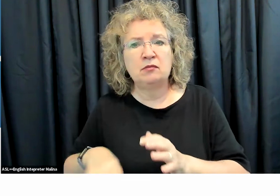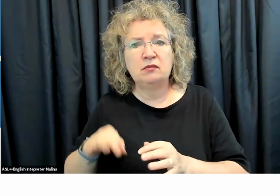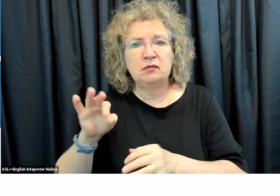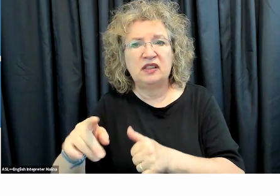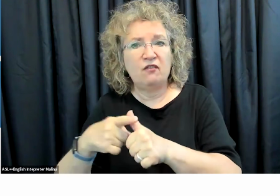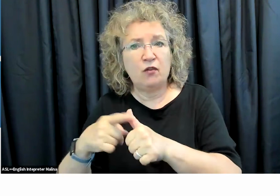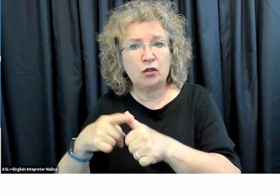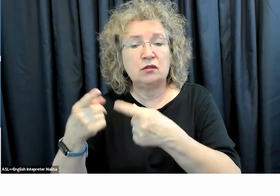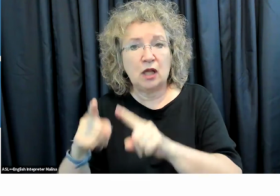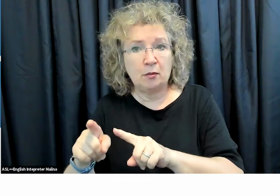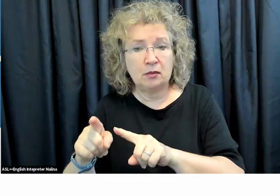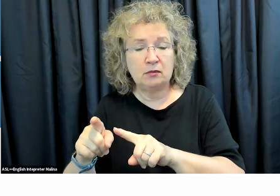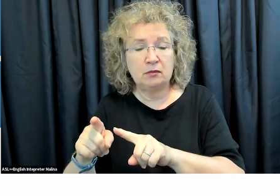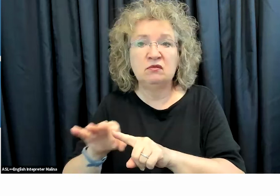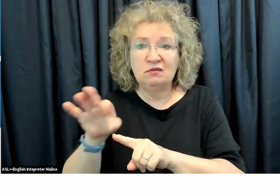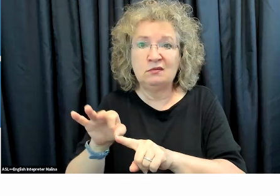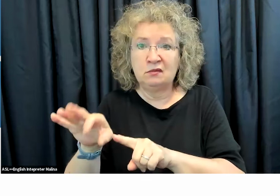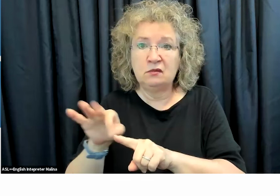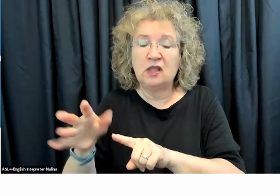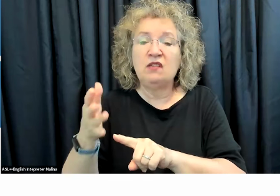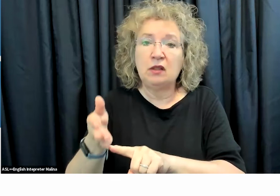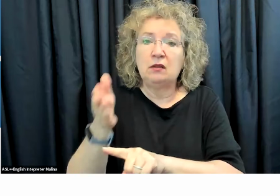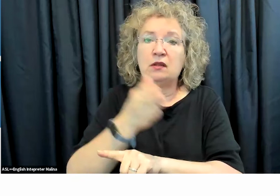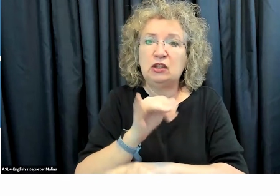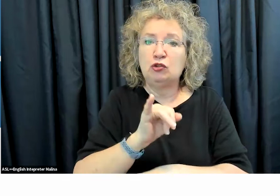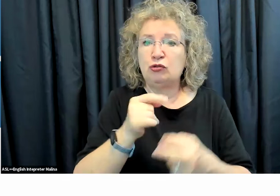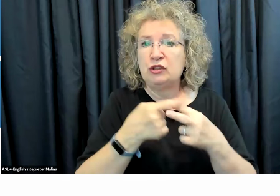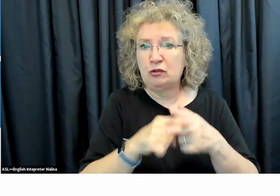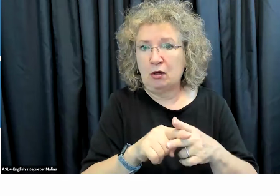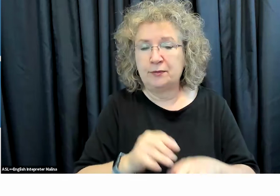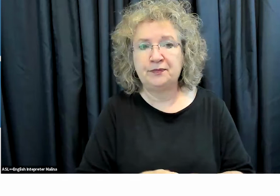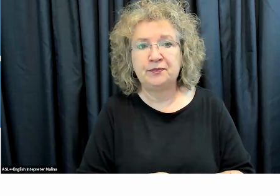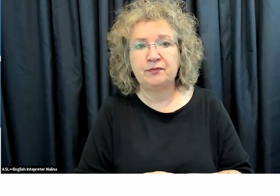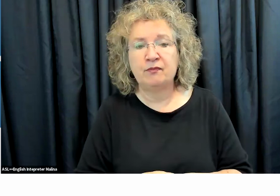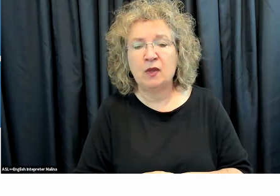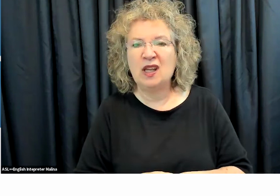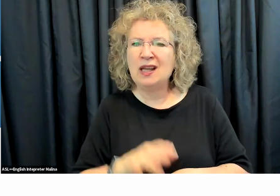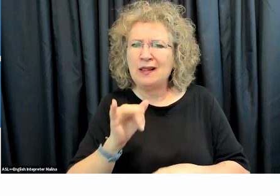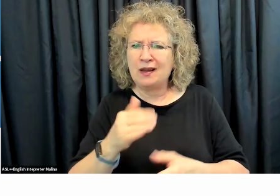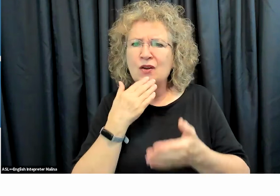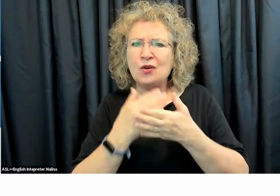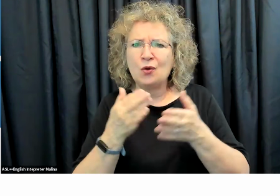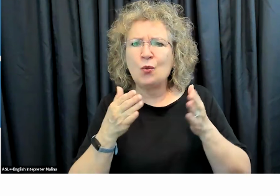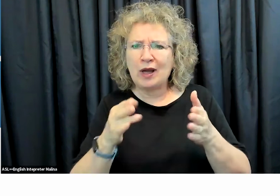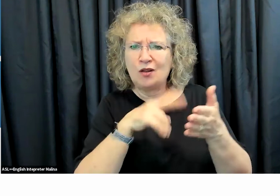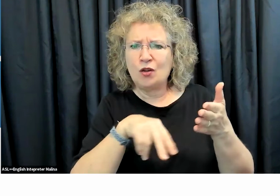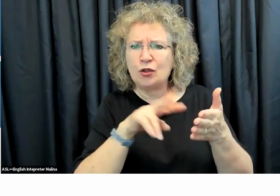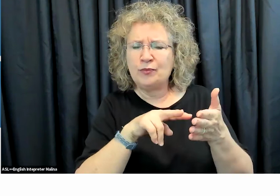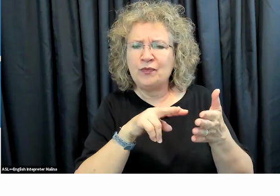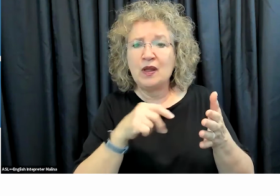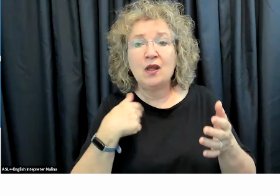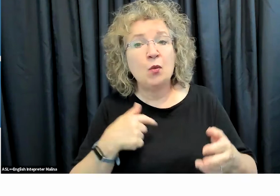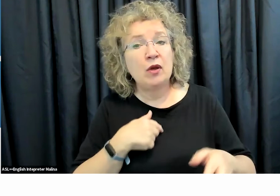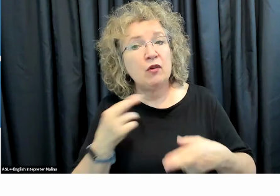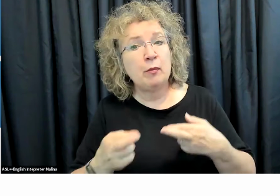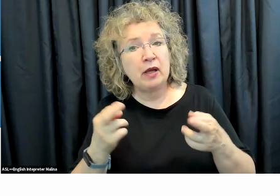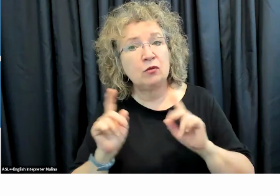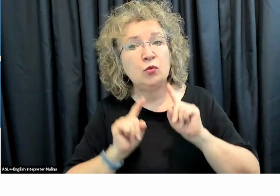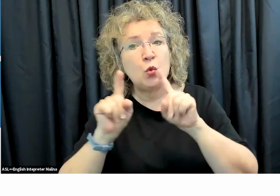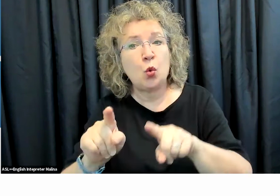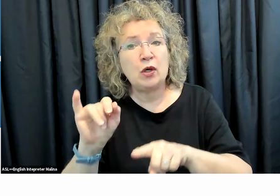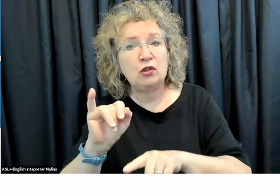determination. And we recommend you review your policies with your agent once a year,